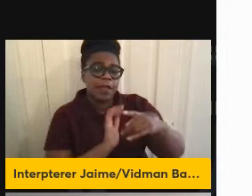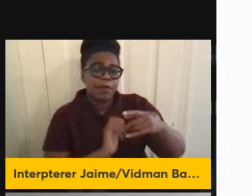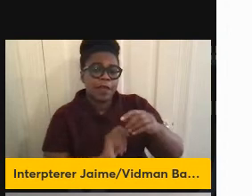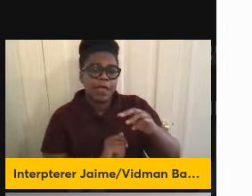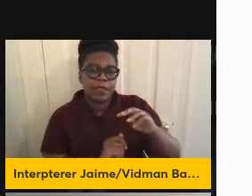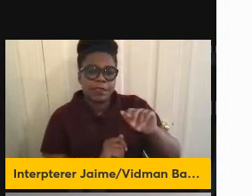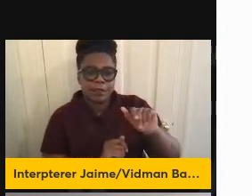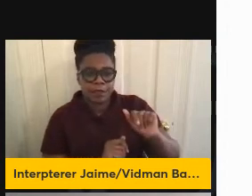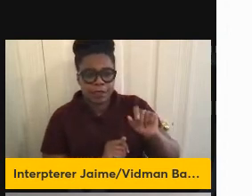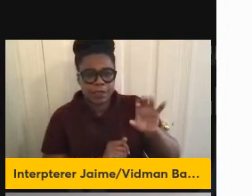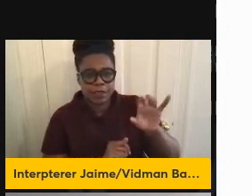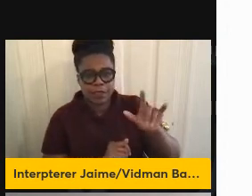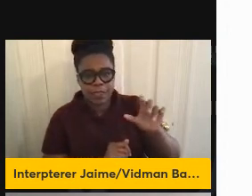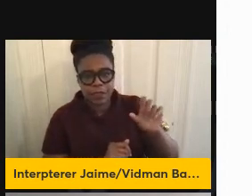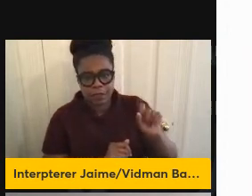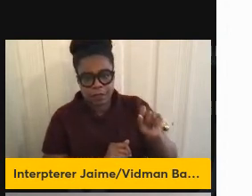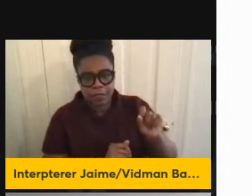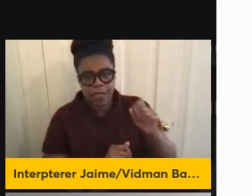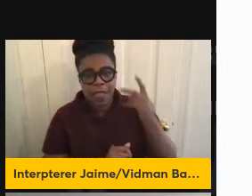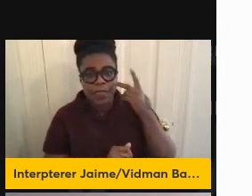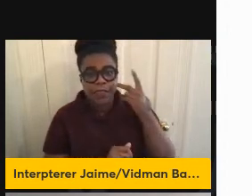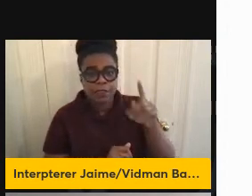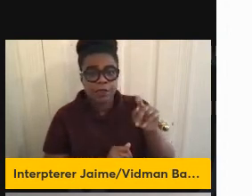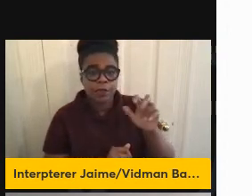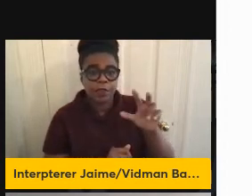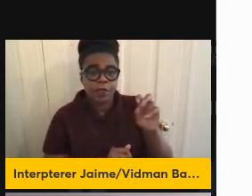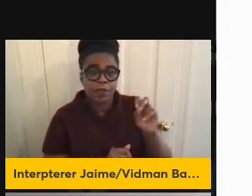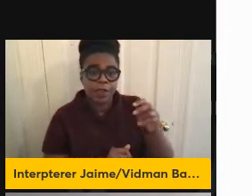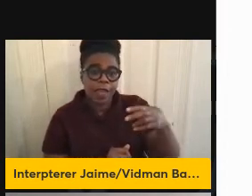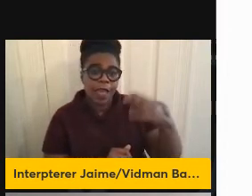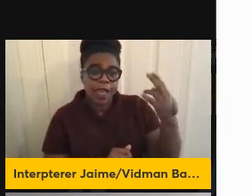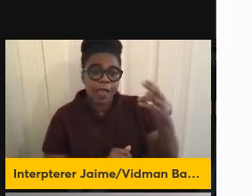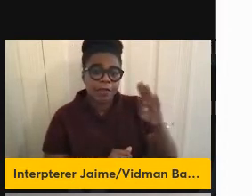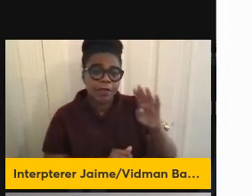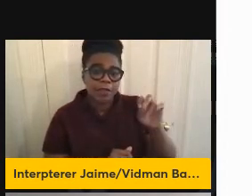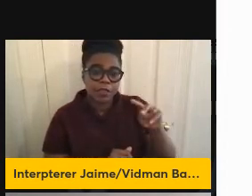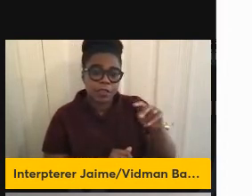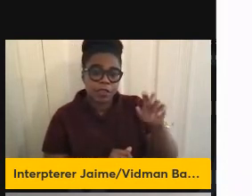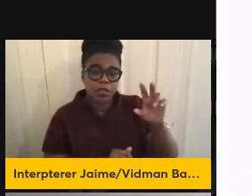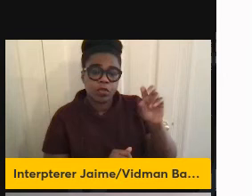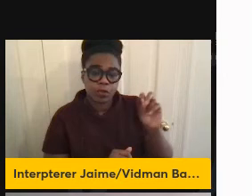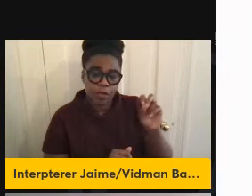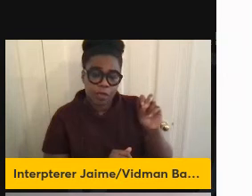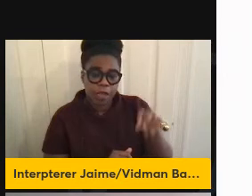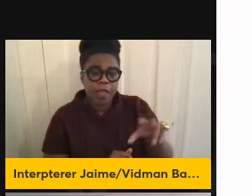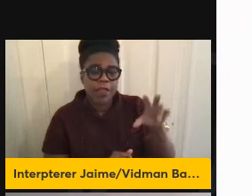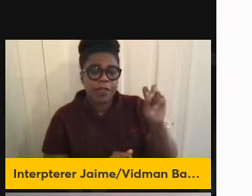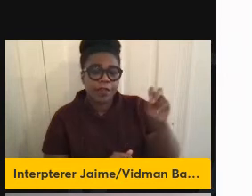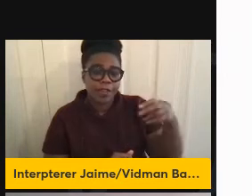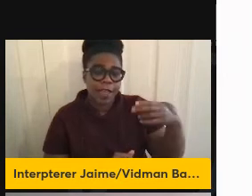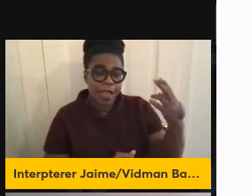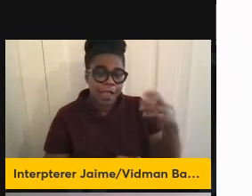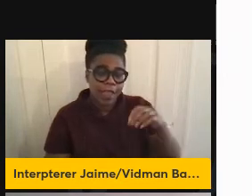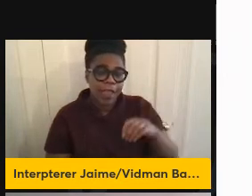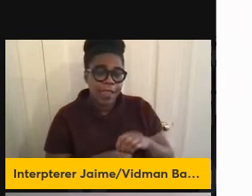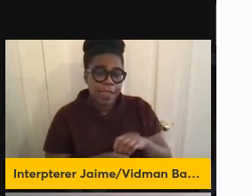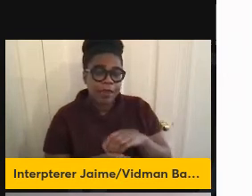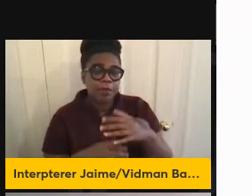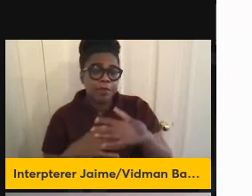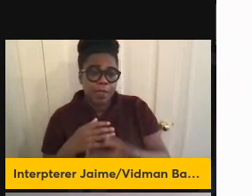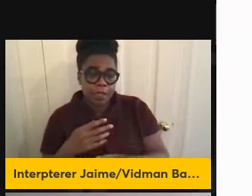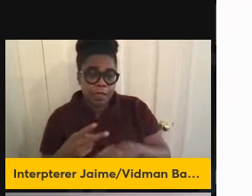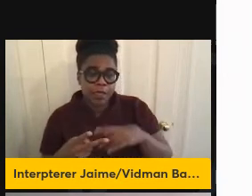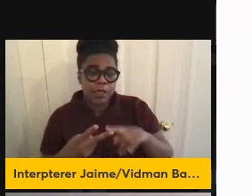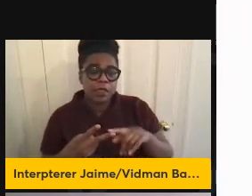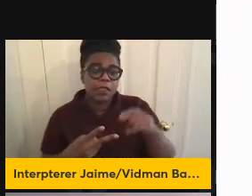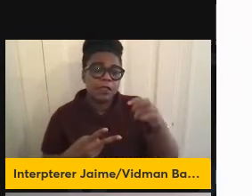on mature plasma cells that are CD138 high, B220 low, and CD3 negative in the bone marrow, spleen, and blood.